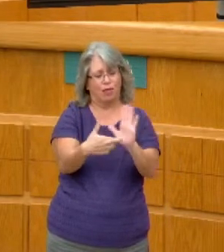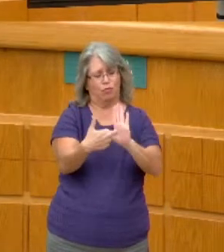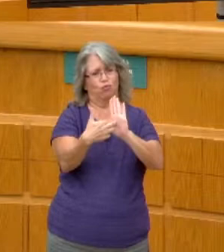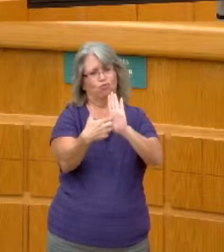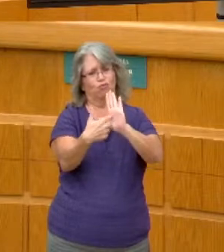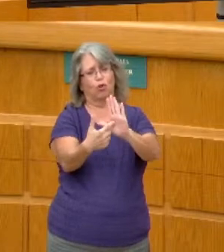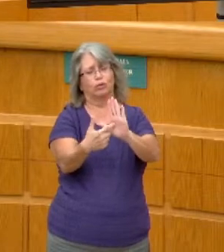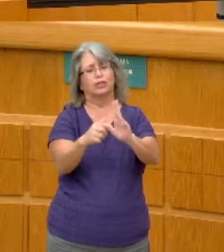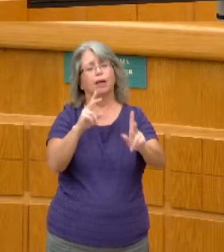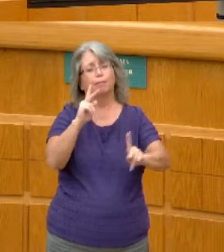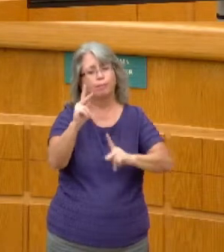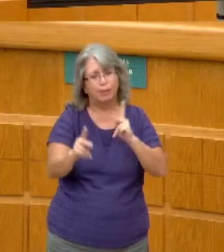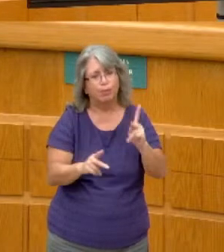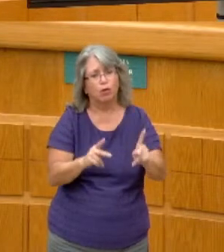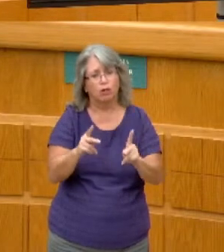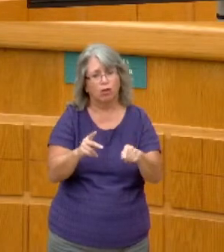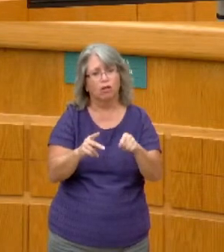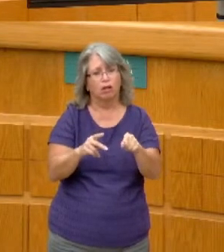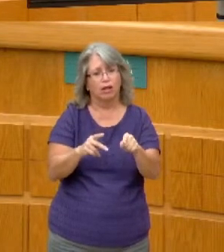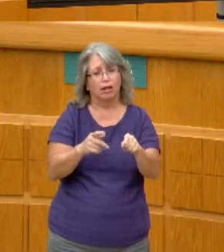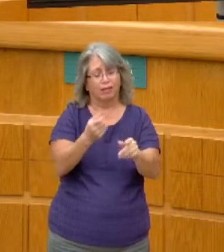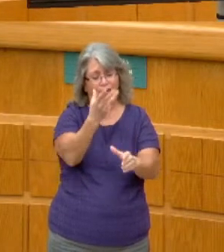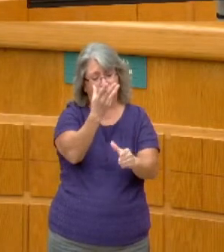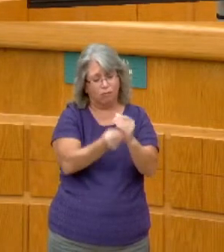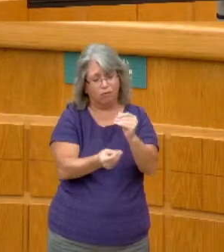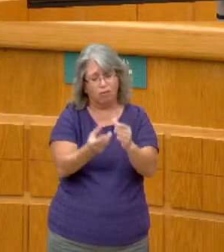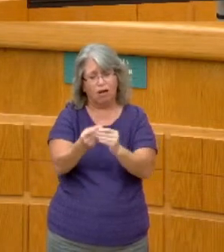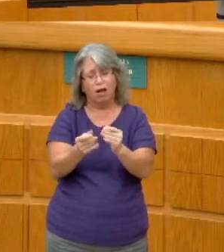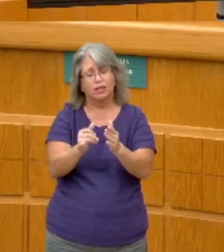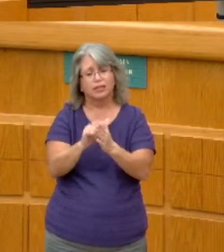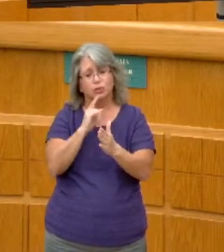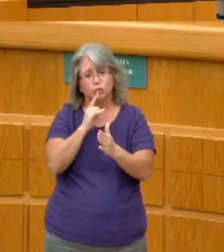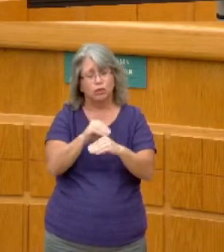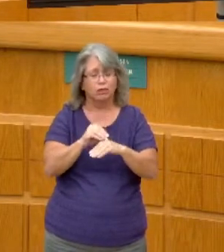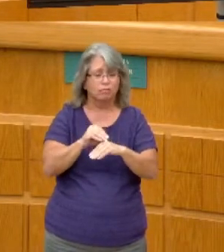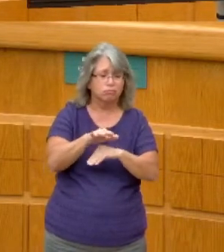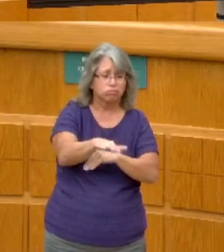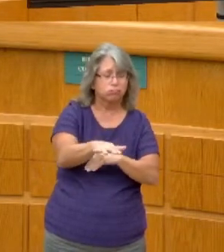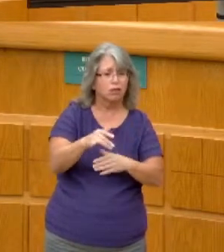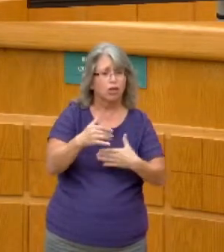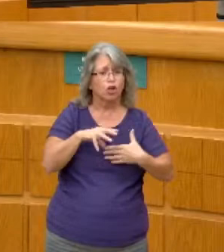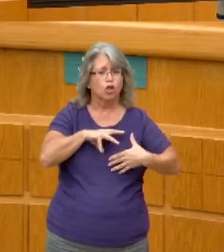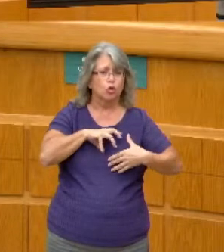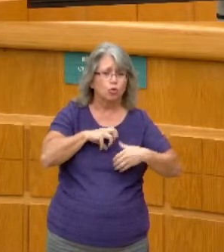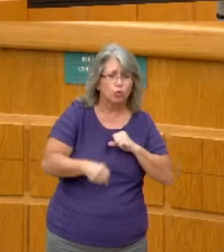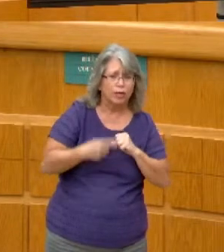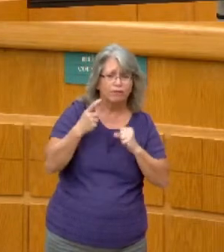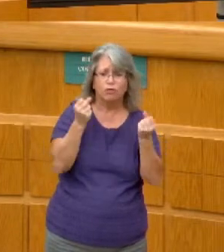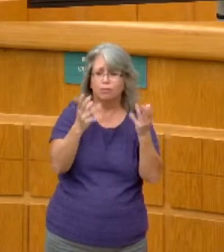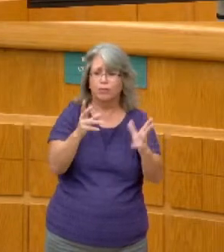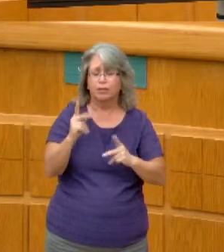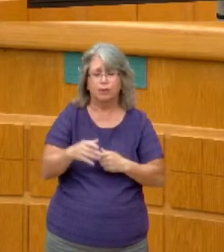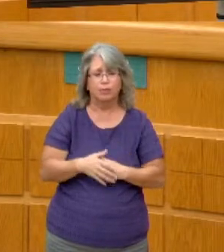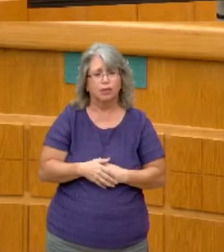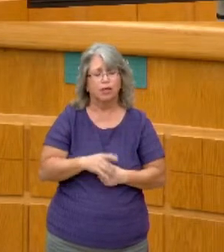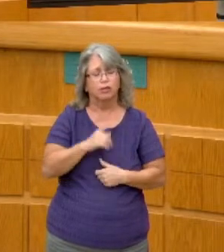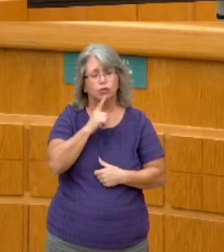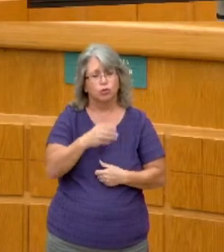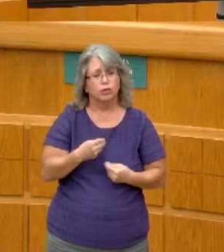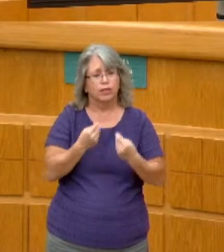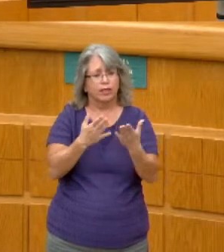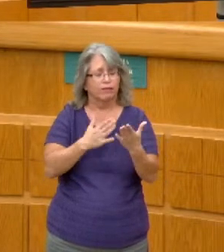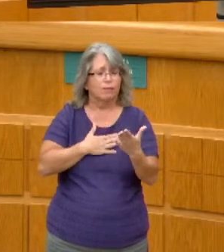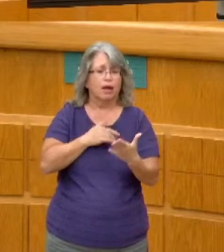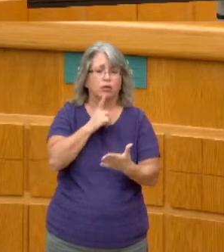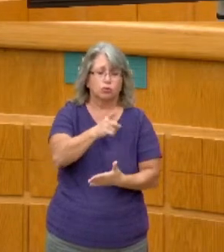is a source of grief for so many here in our community. And I want to extend my deepest condolences to everyone who has